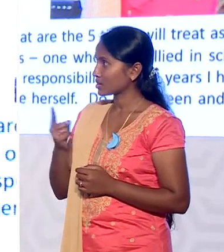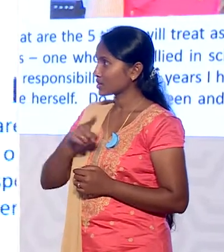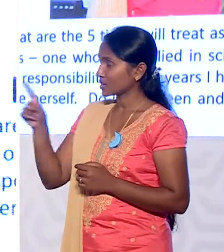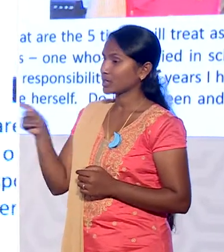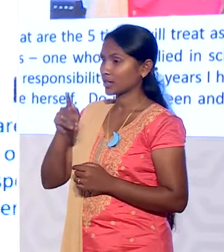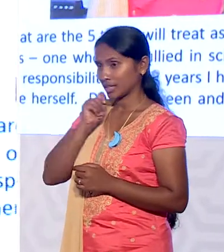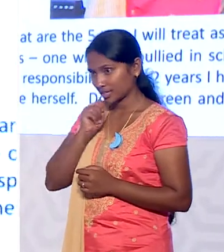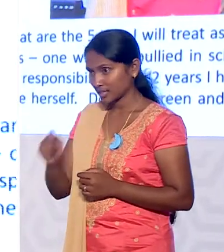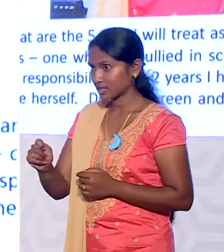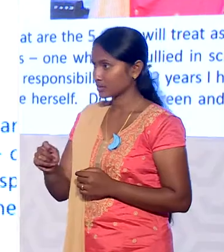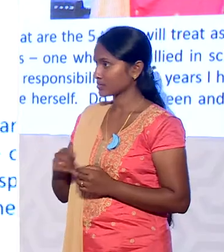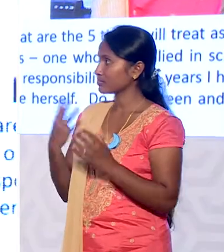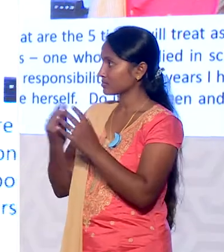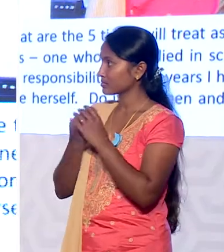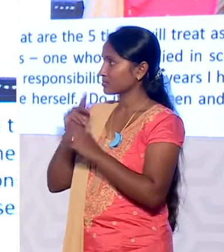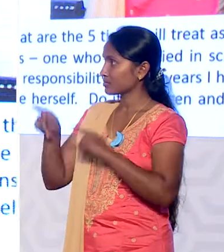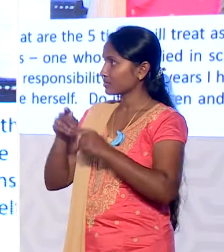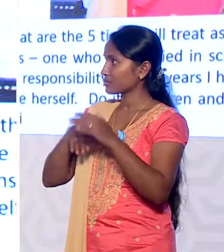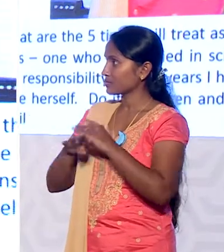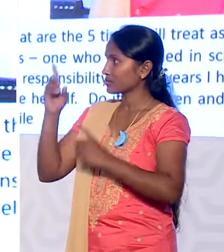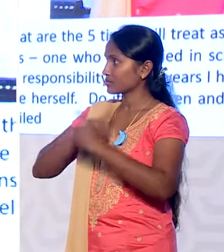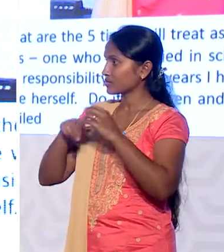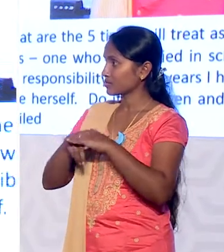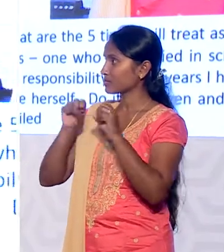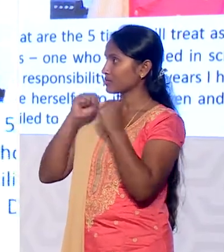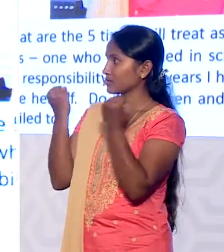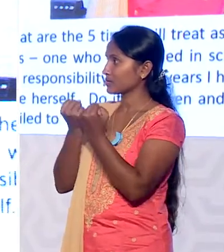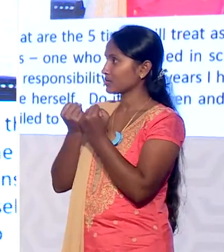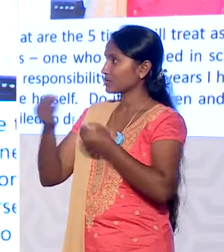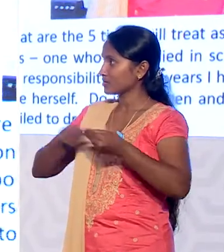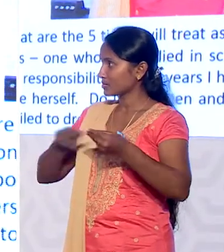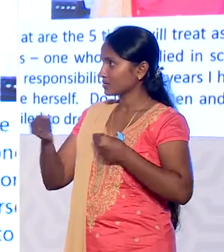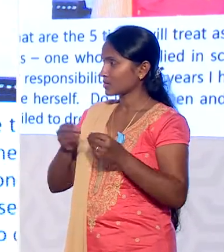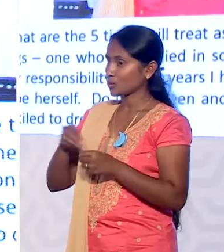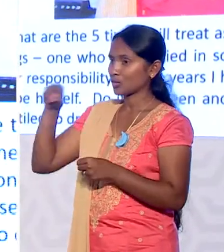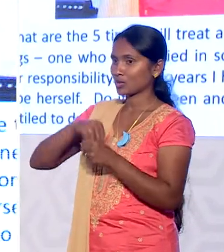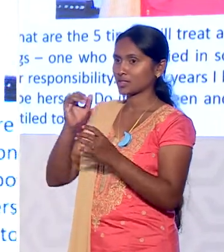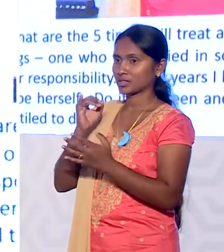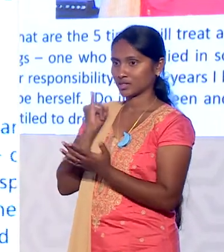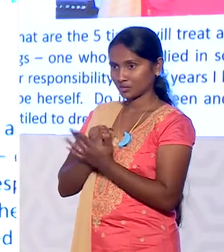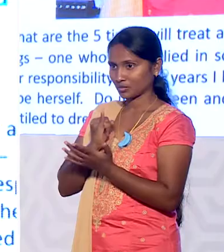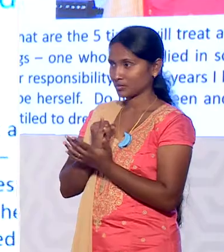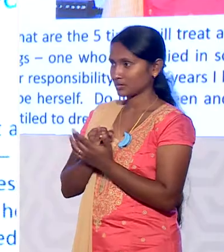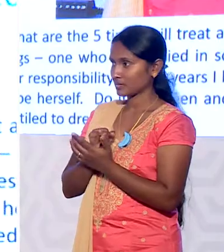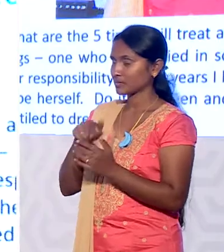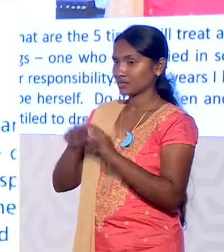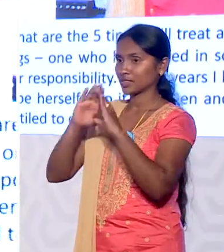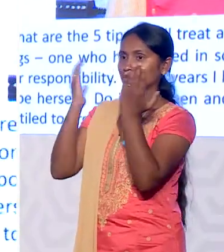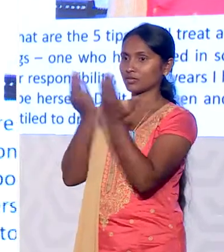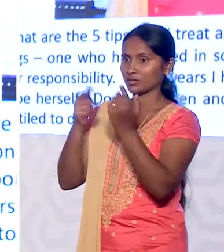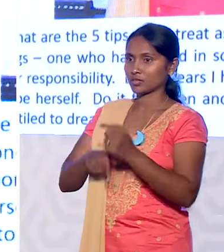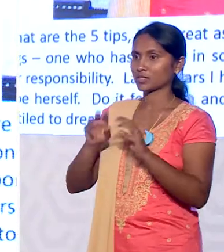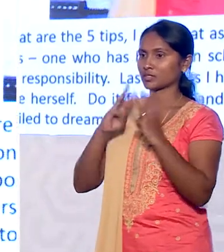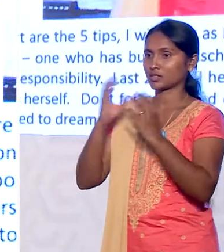can really look at the inclusion of people with disabilities in our society, if business, the most powerful force on this planet, is part of